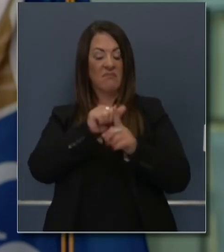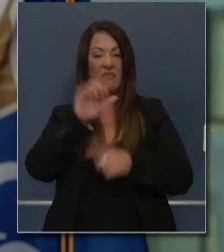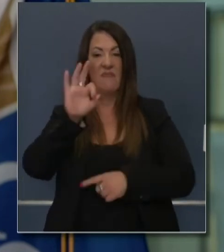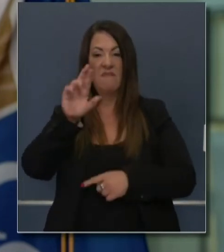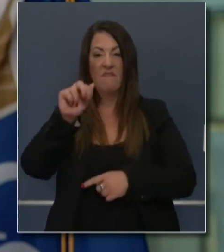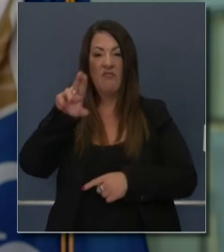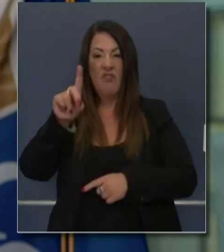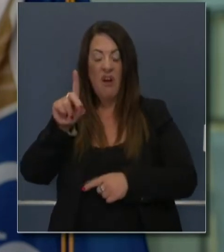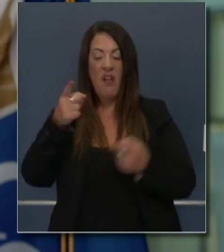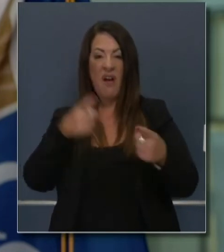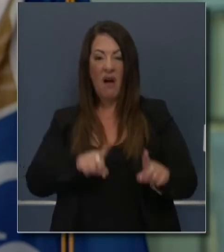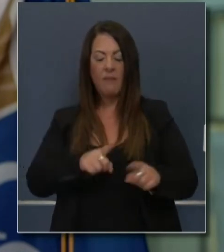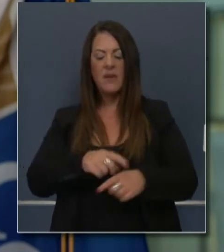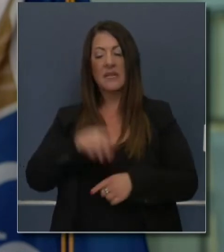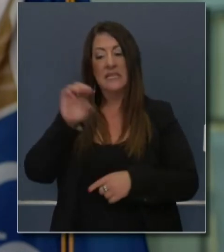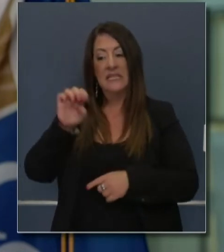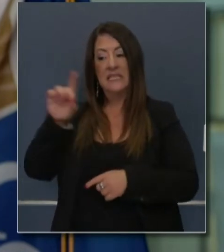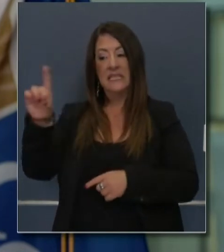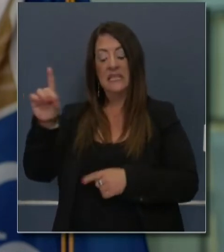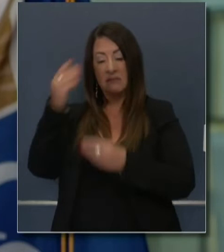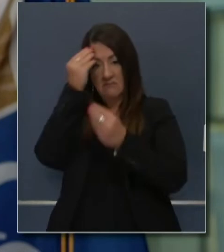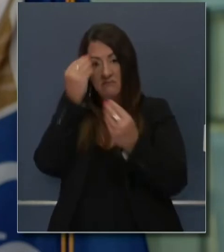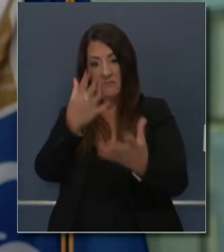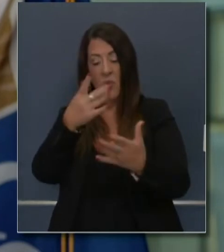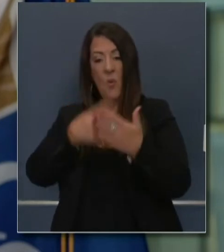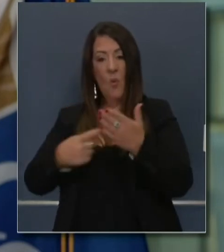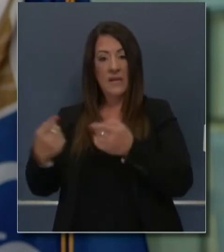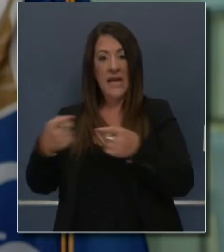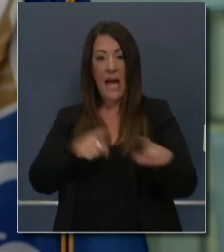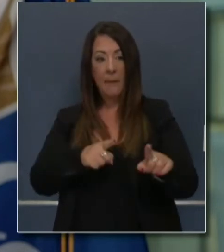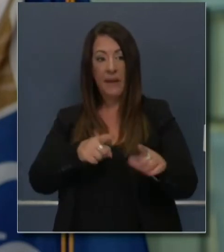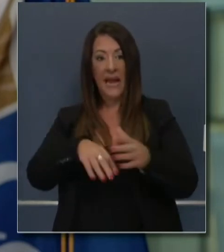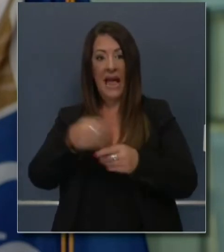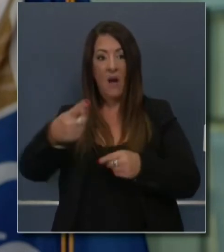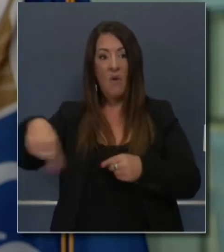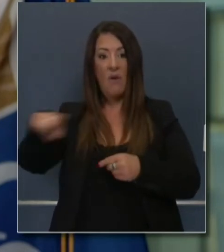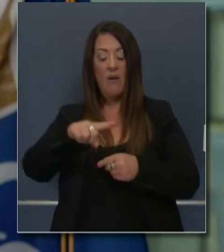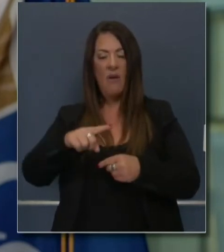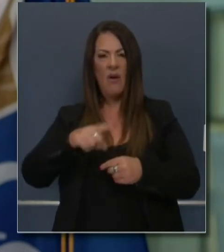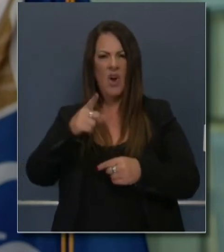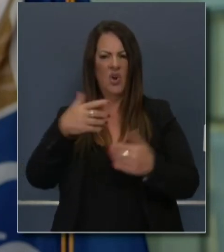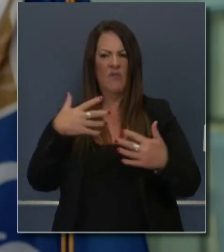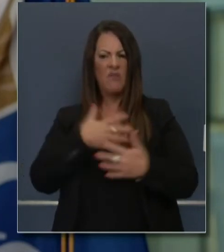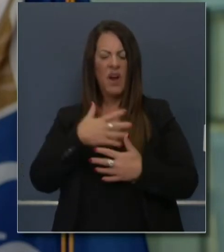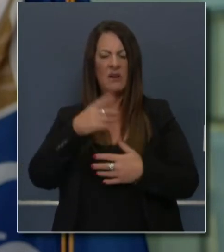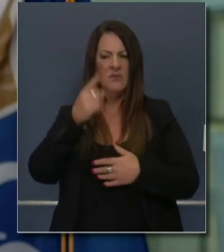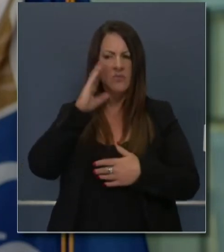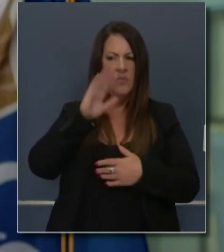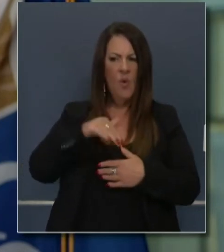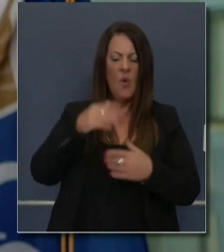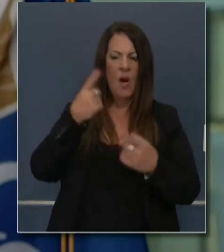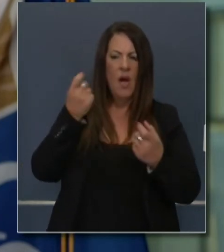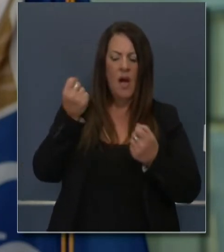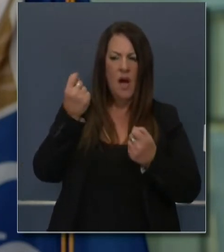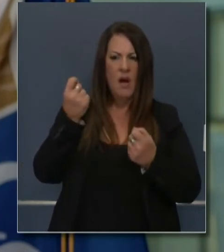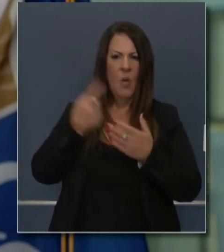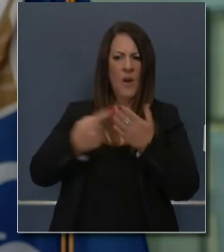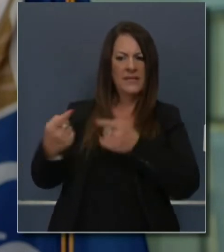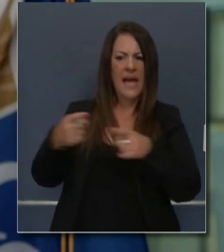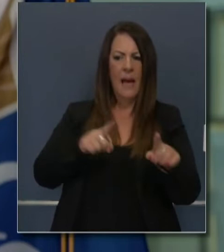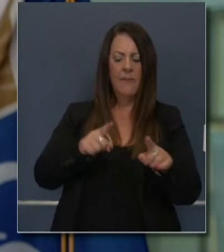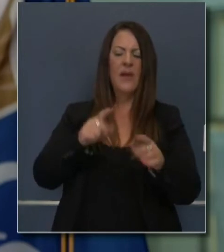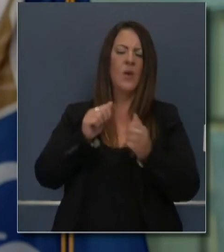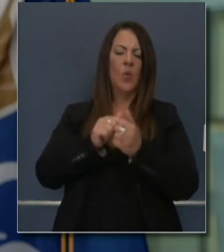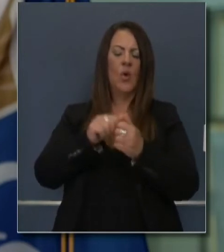What's the EDC told you about what's going on, and to what extent are you concerned that, about fraud schemes that are targeting the state unemployment system during the